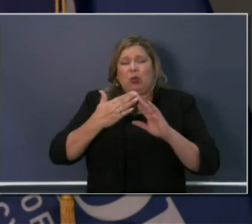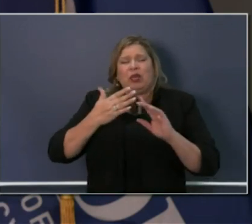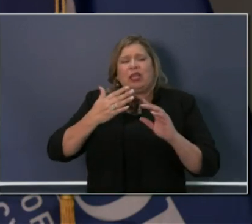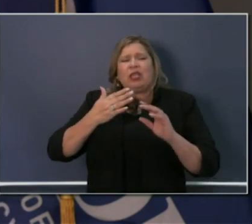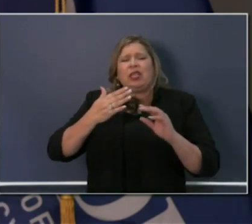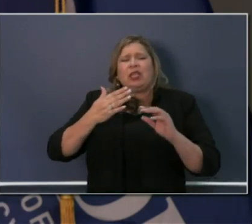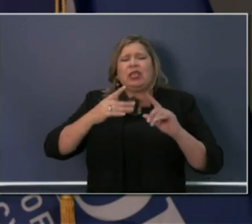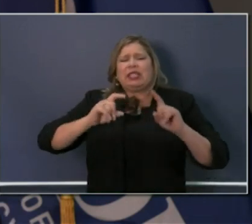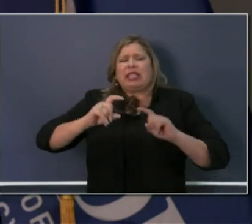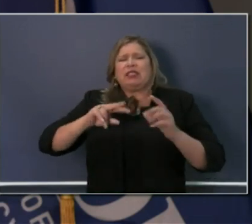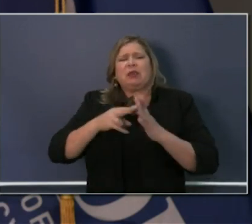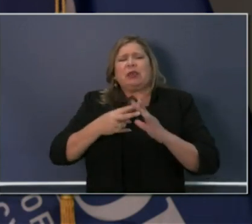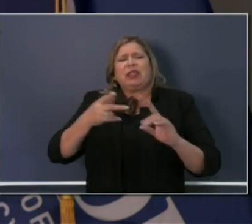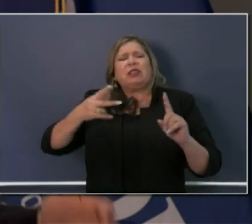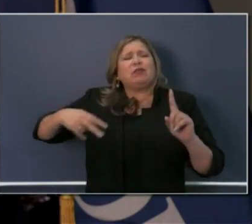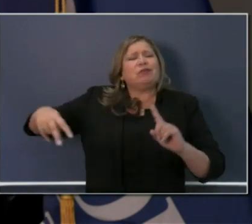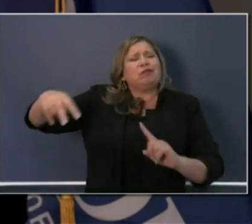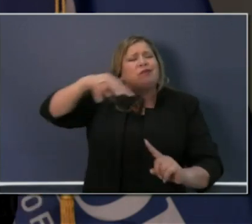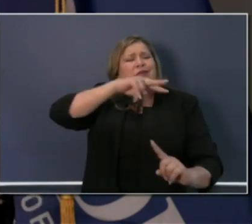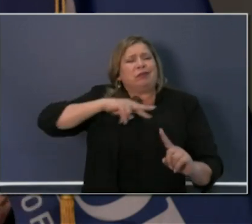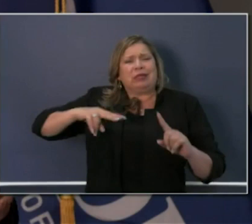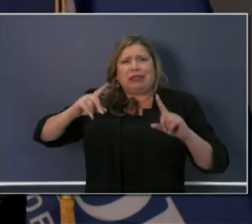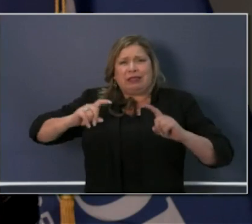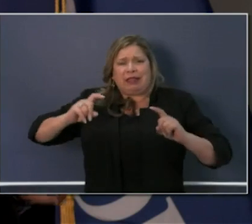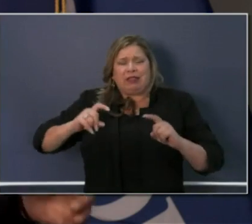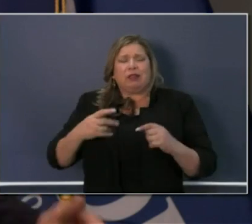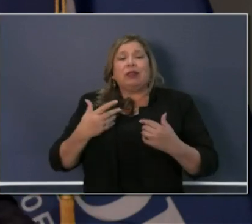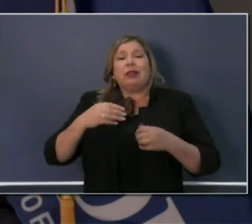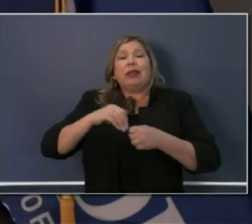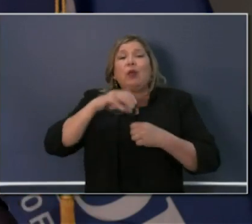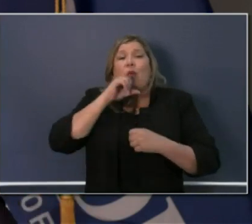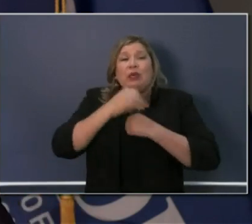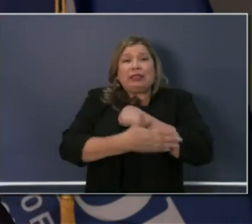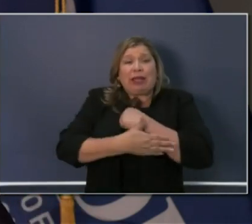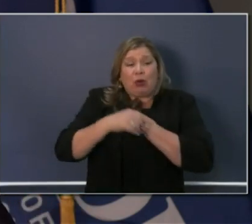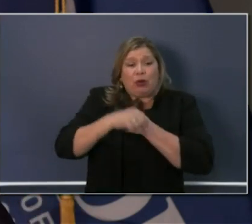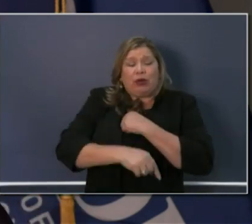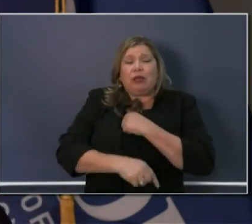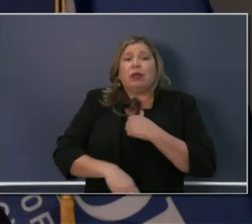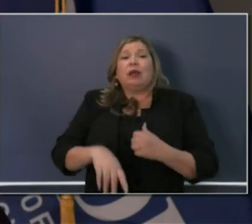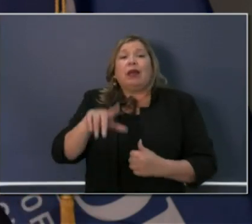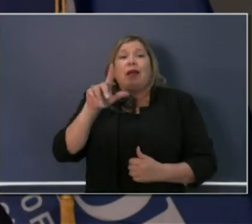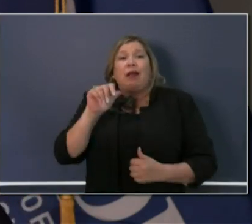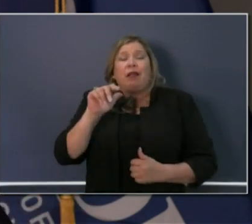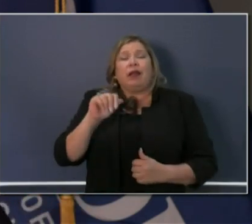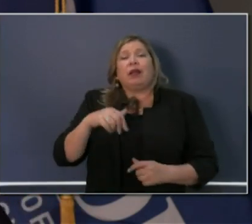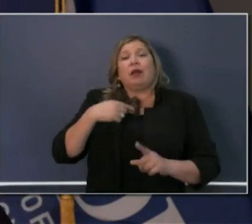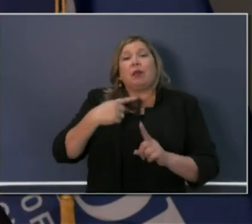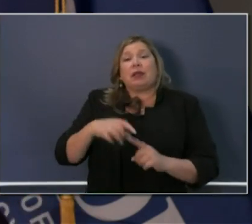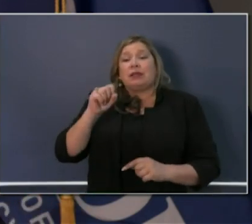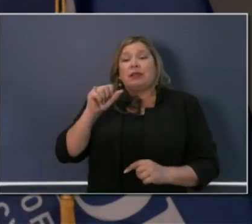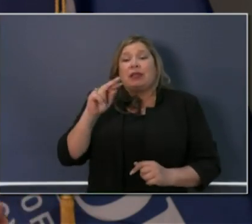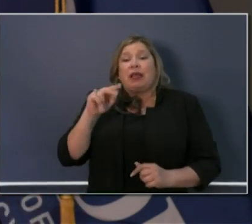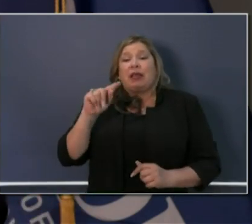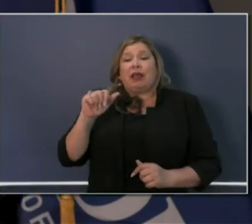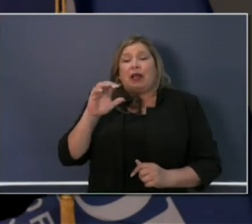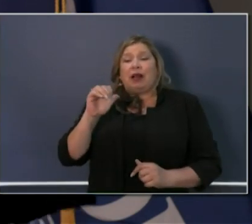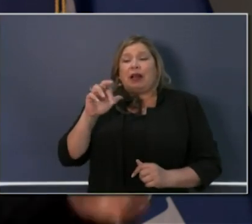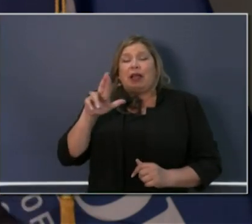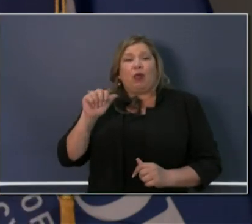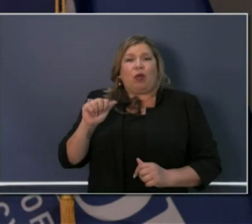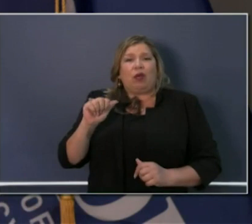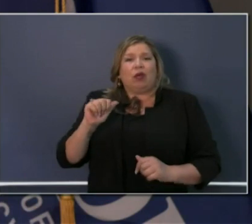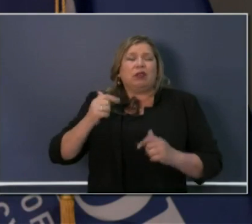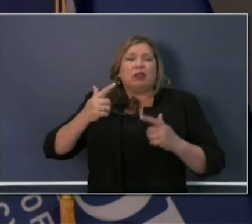efforts that have already taken place in the state, in Orange County, in Los Angeles, and Santa Clara County. These were just broad